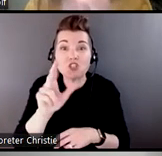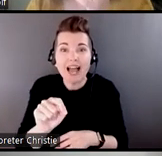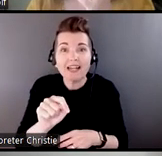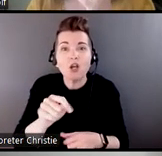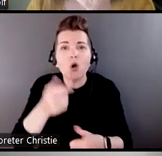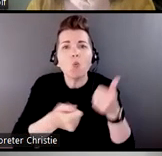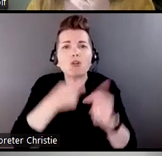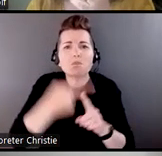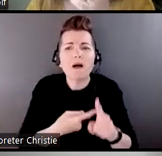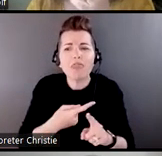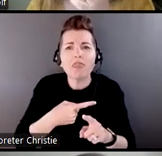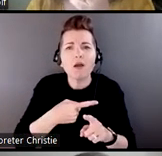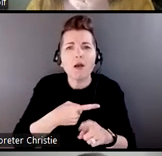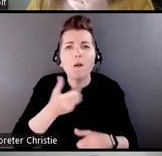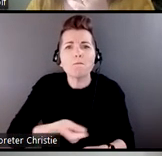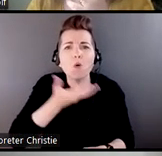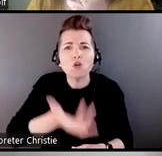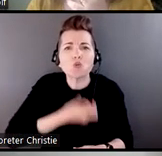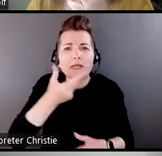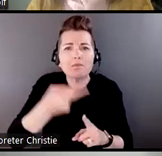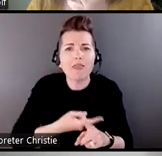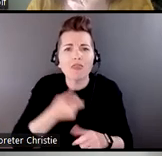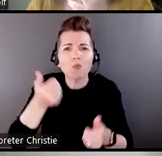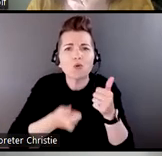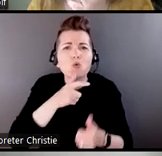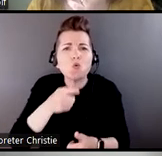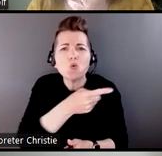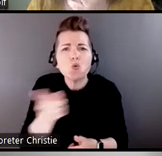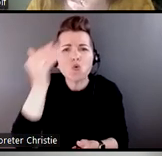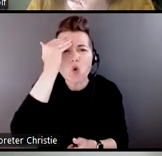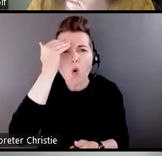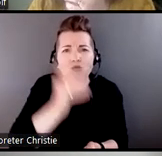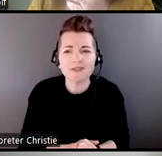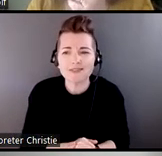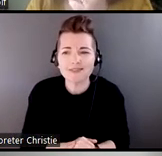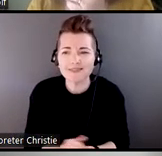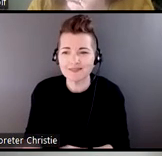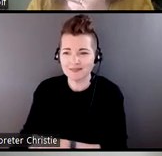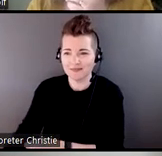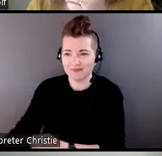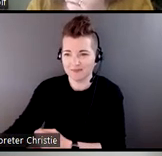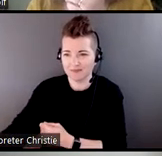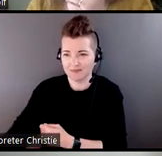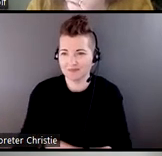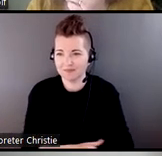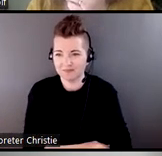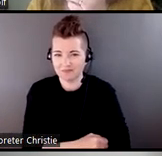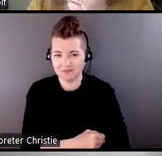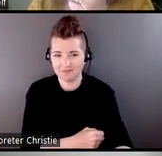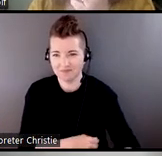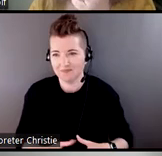chat. Let's see. Who knows when National Poetry Month is? Oh, Ricky Lee